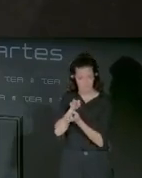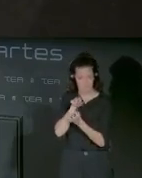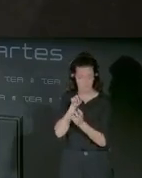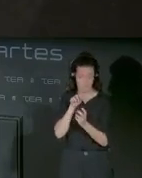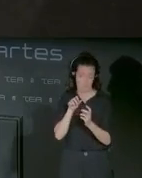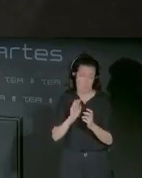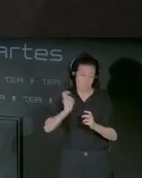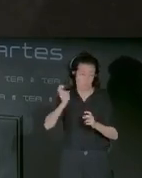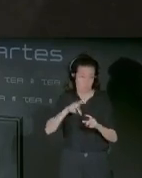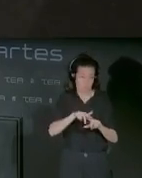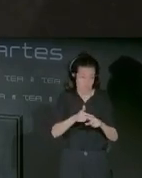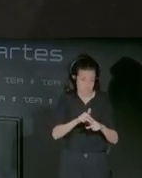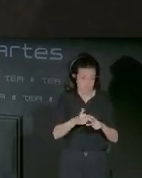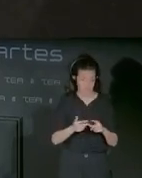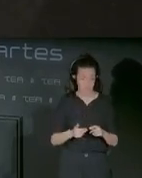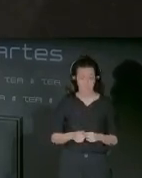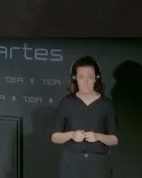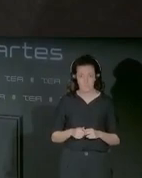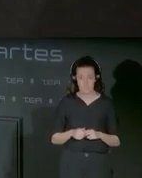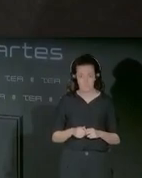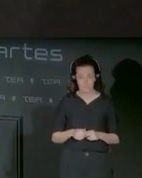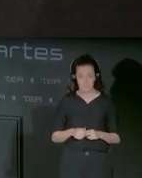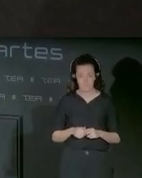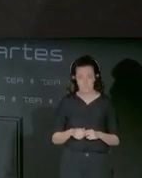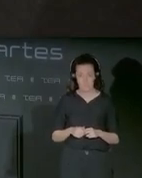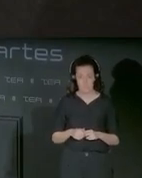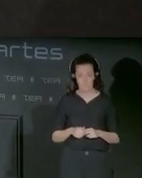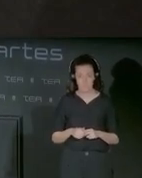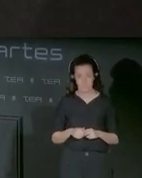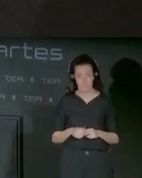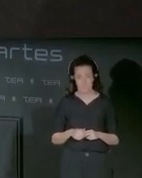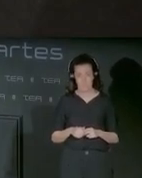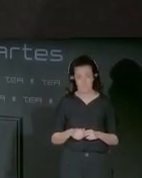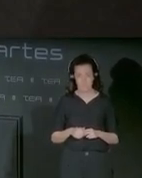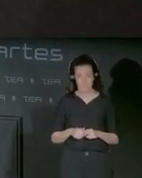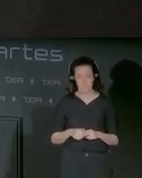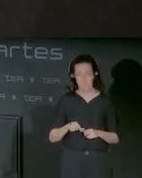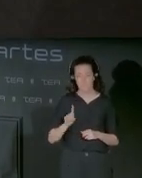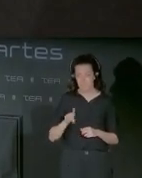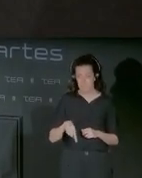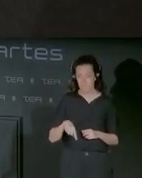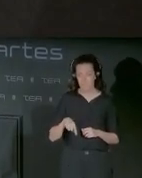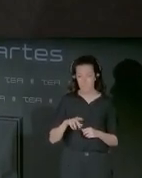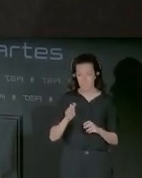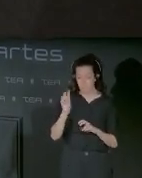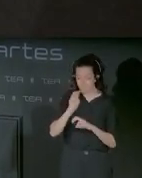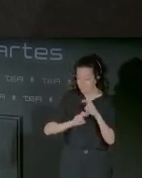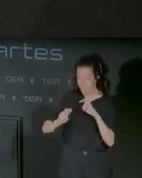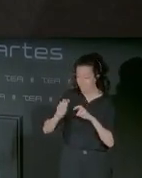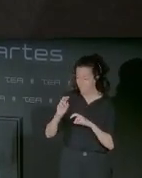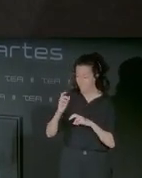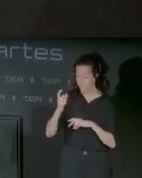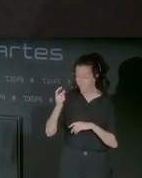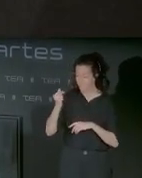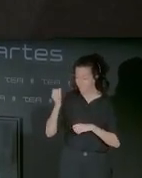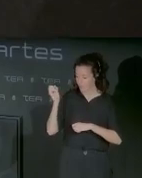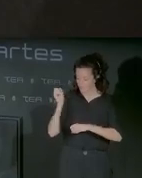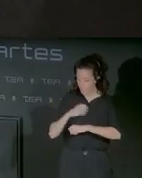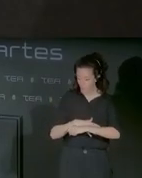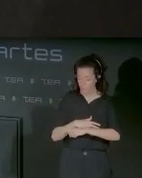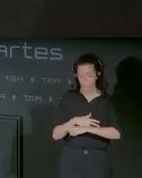cultural funding by my members, and the regional funds that are also extremely active and extremely important. So that's a bit